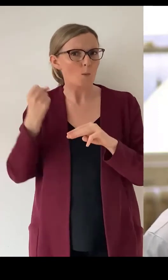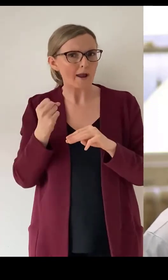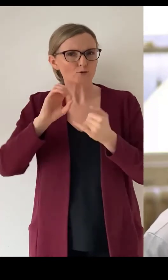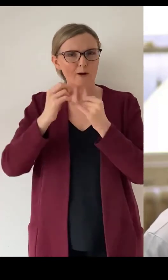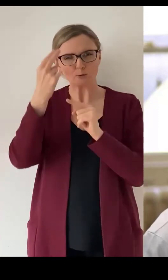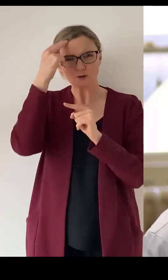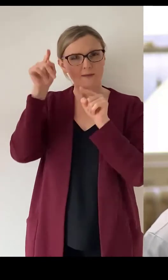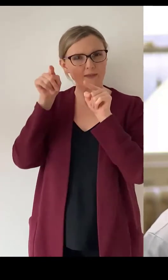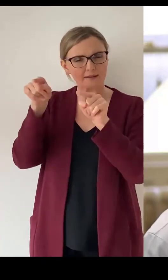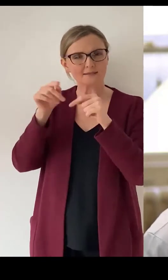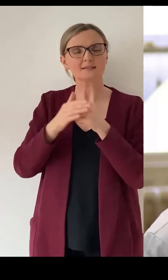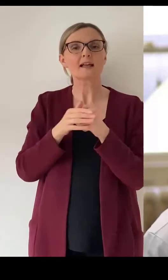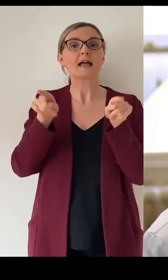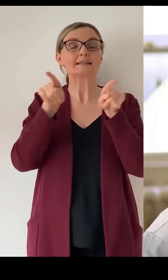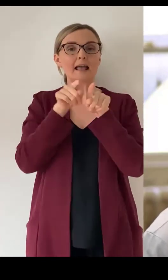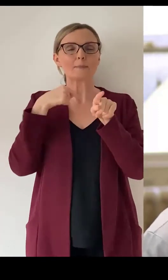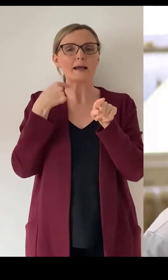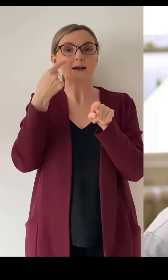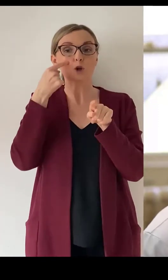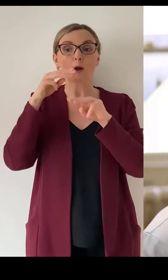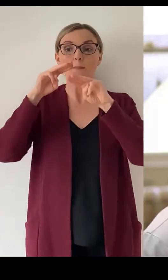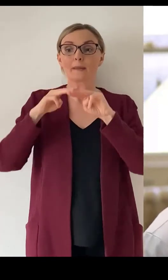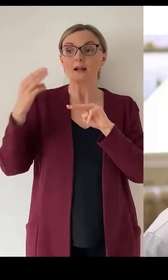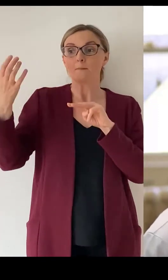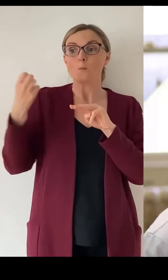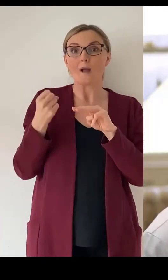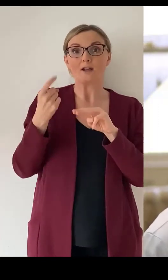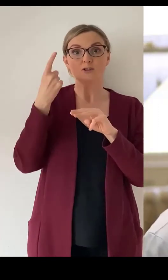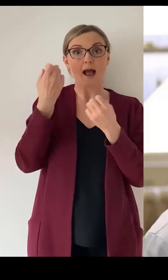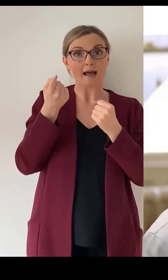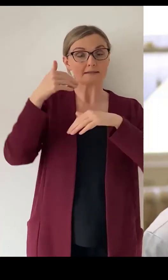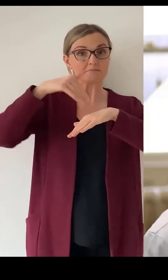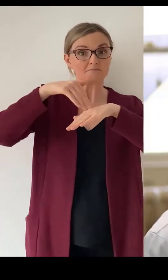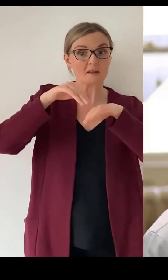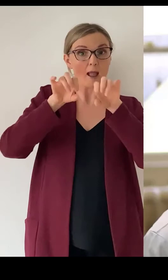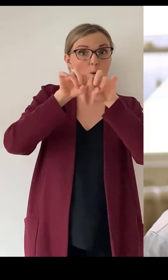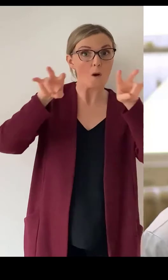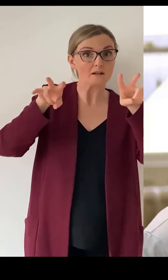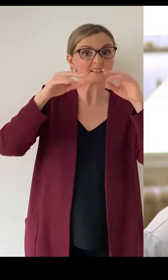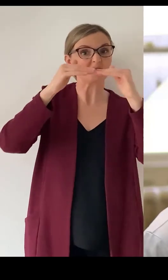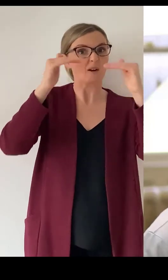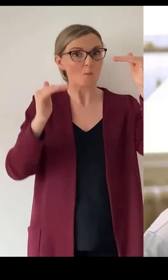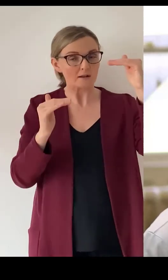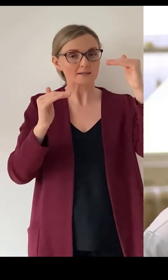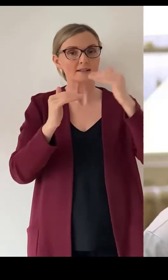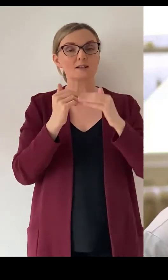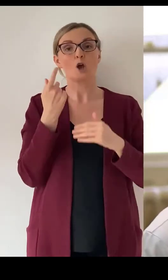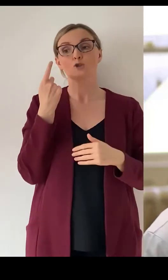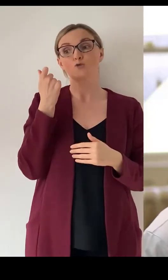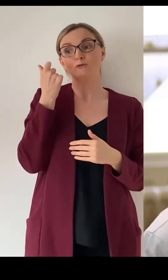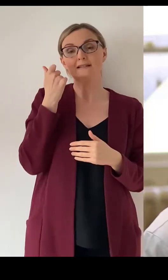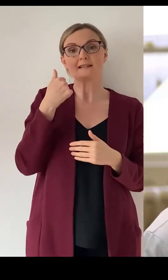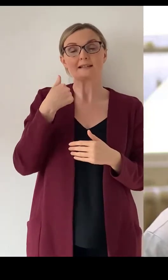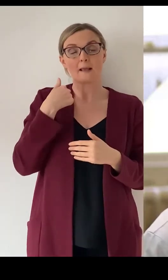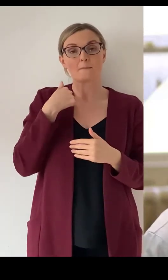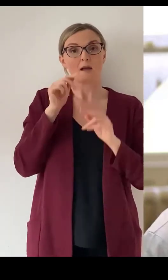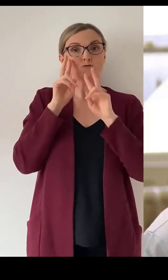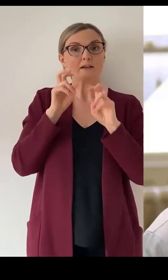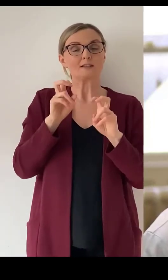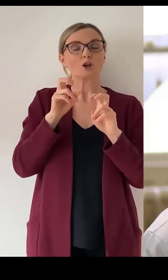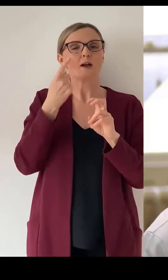impact of minimum wages on inequality. And my most recent research is looking at minimum wages in